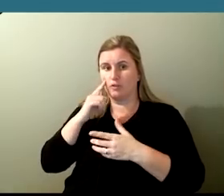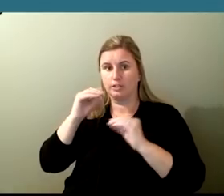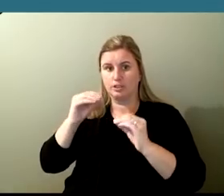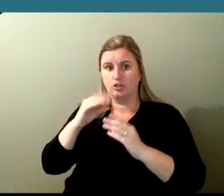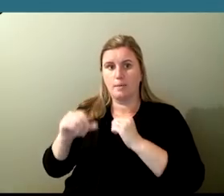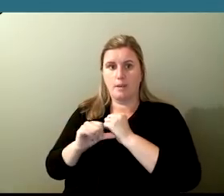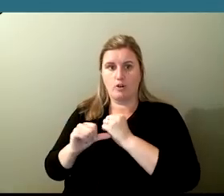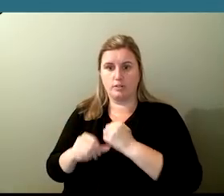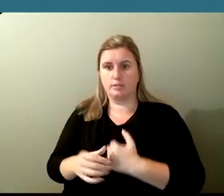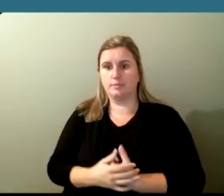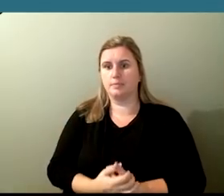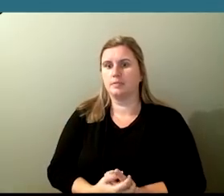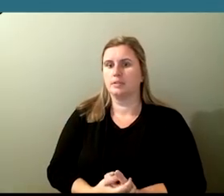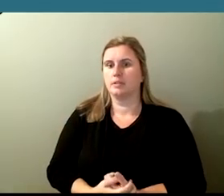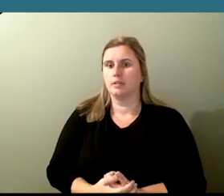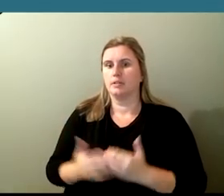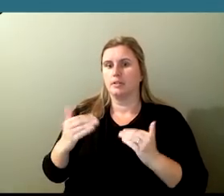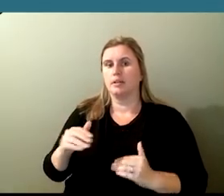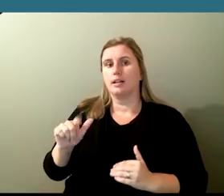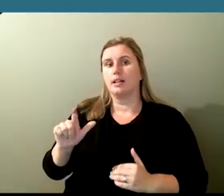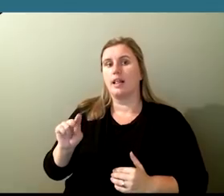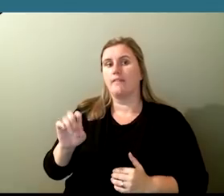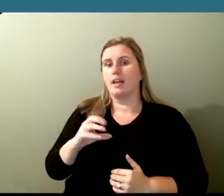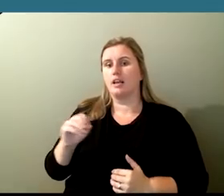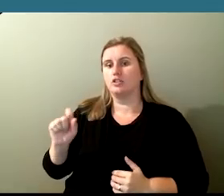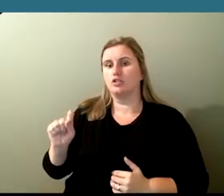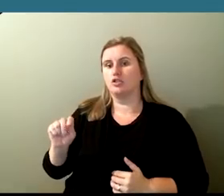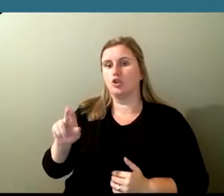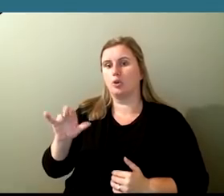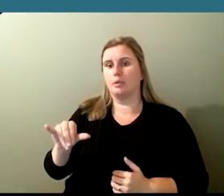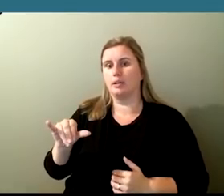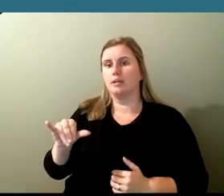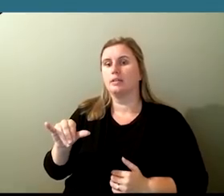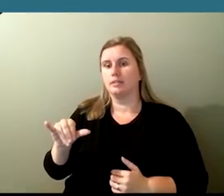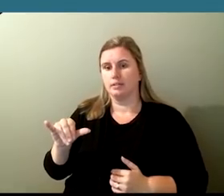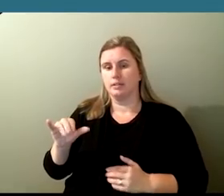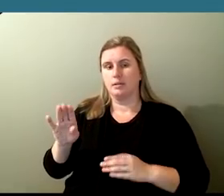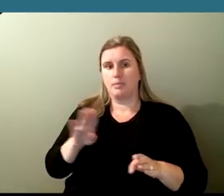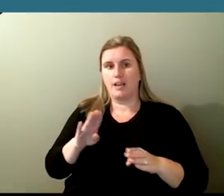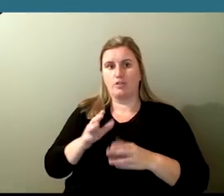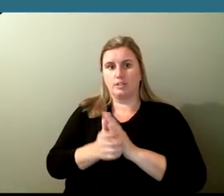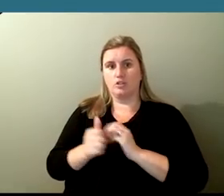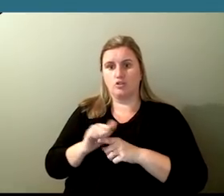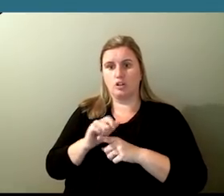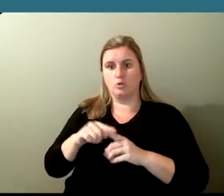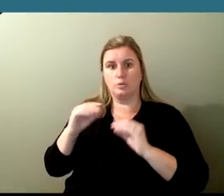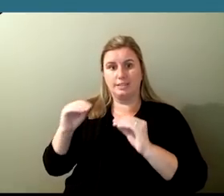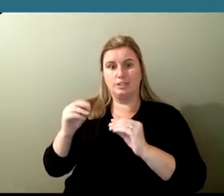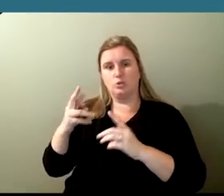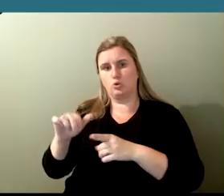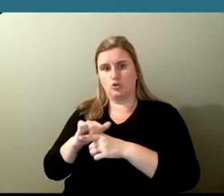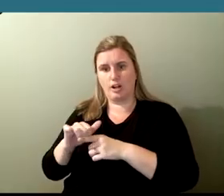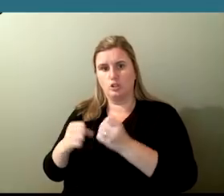educators. Lavi and Sturmy actually implemented behavioral skills training to teach or train